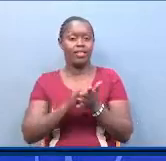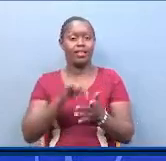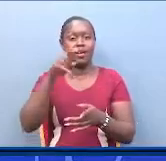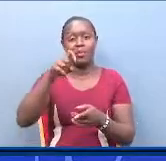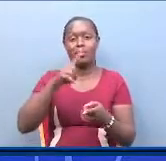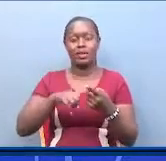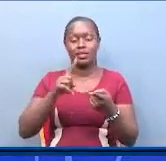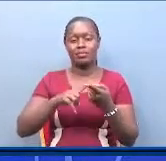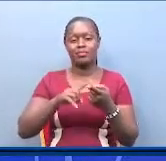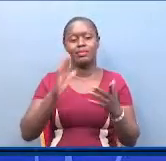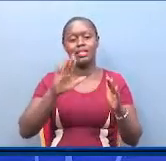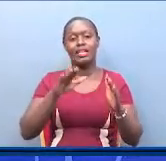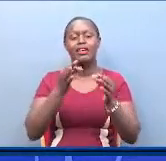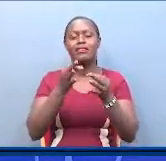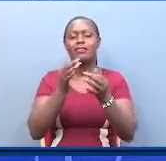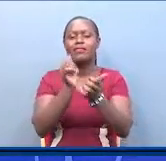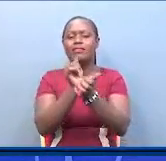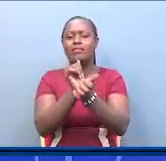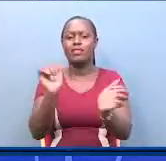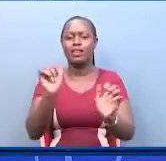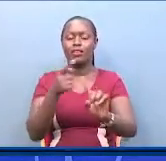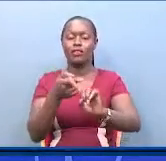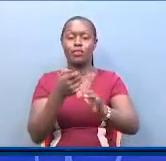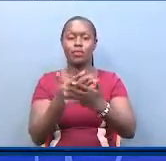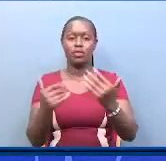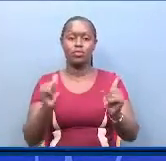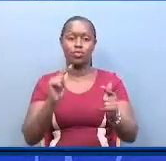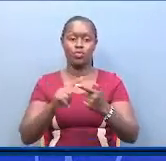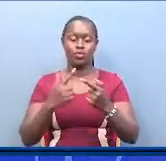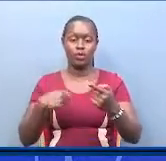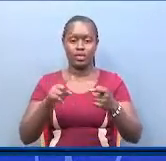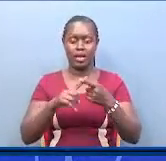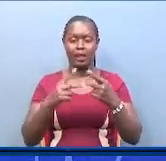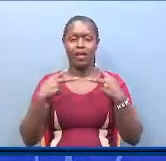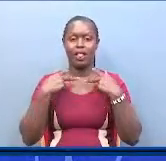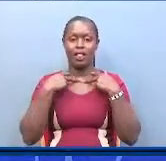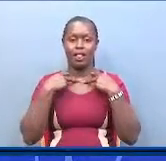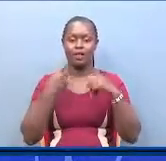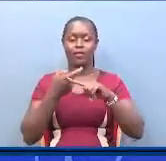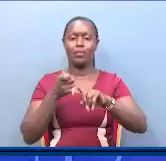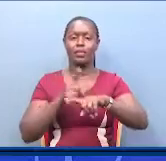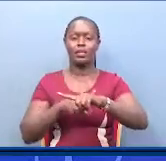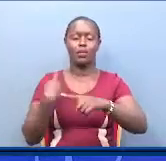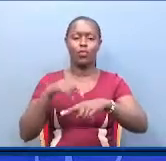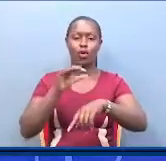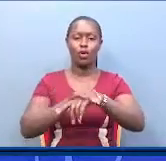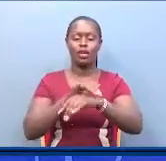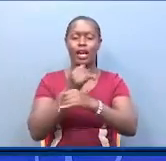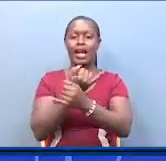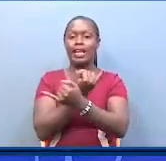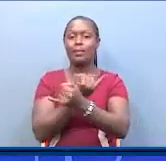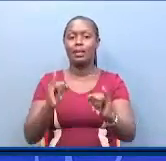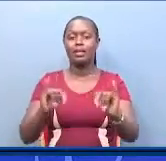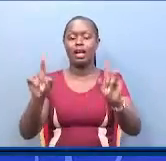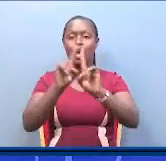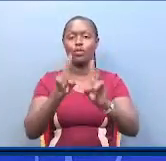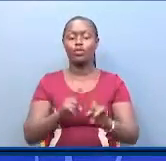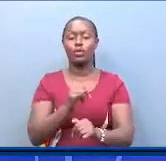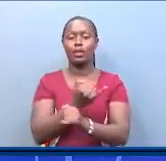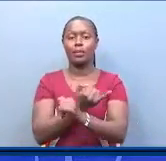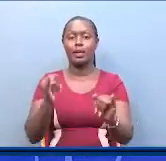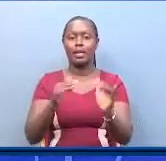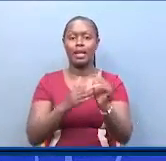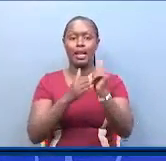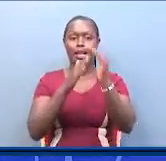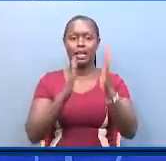be freed from the shackles that have bound us from the day we attained independence, and then the post-independent leaders